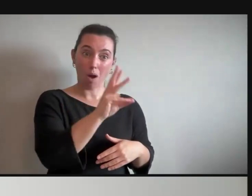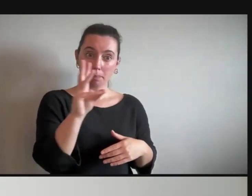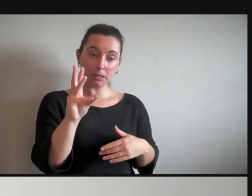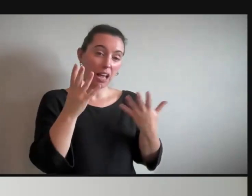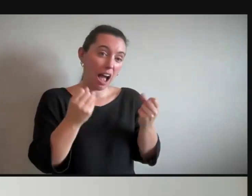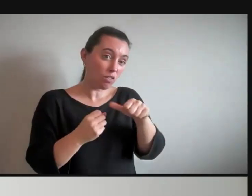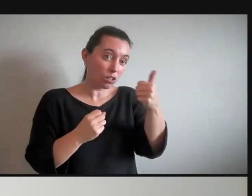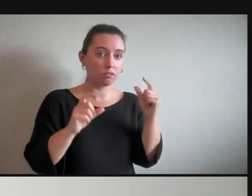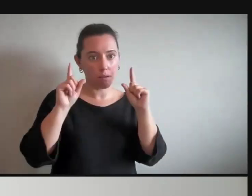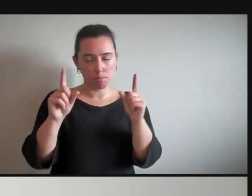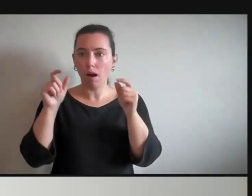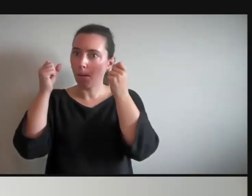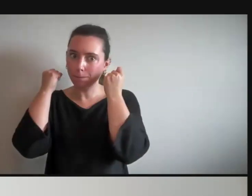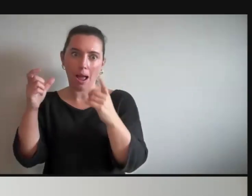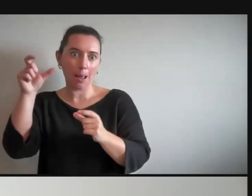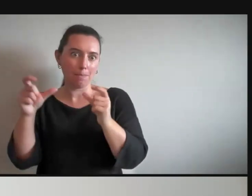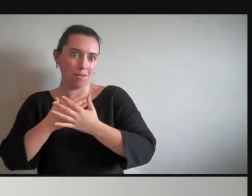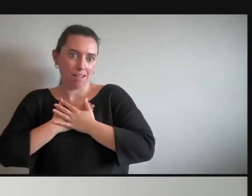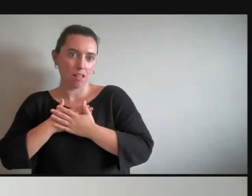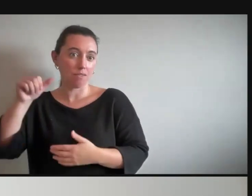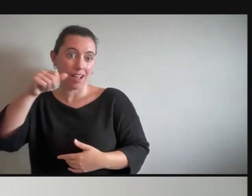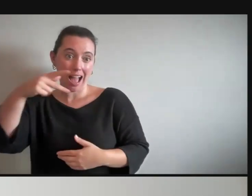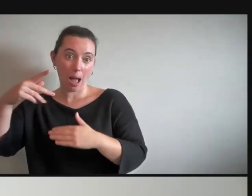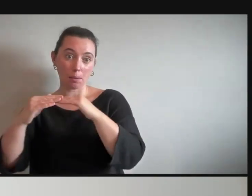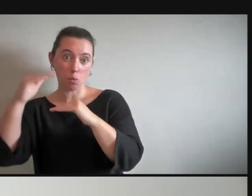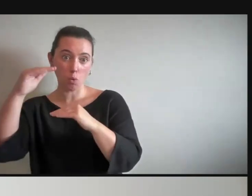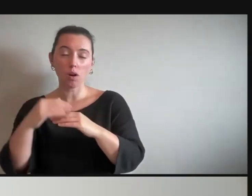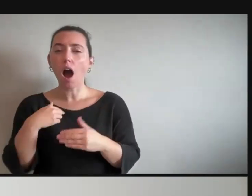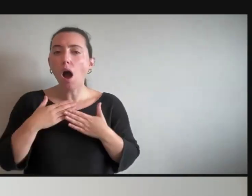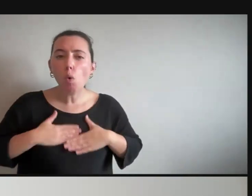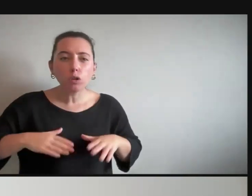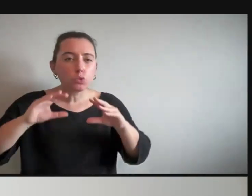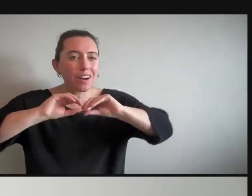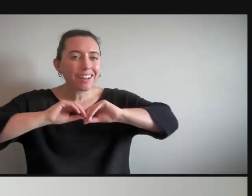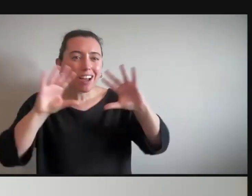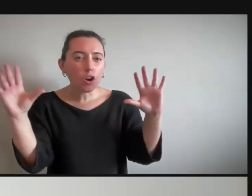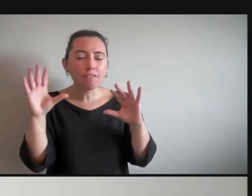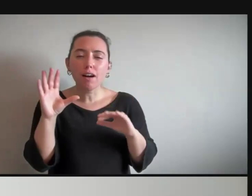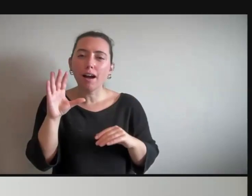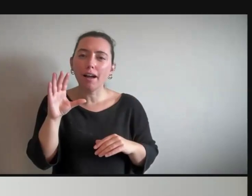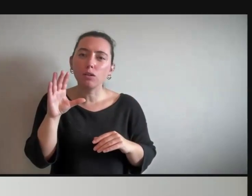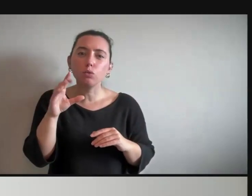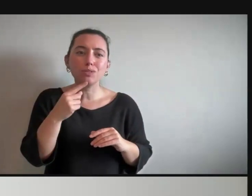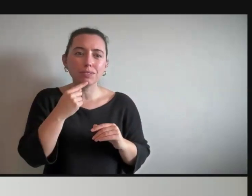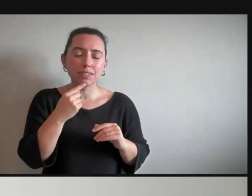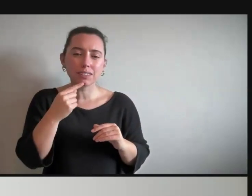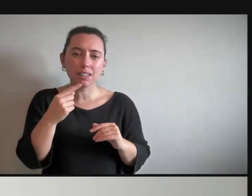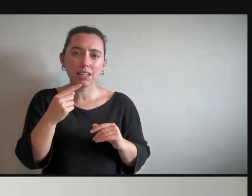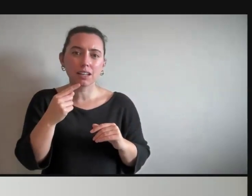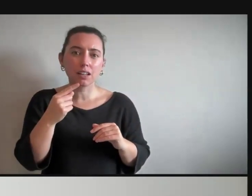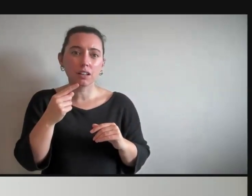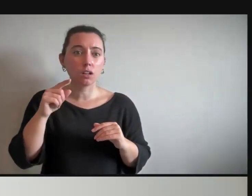app. Having said that, I wanted to ask, because I didn't understand what you said about the not having access to the